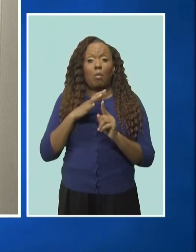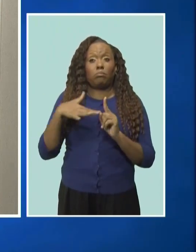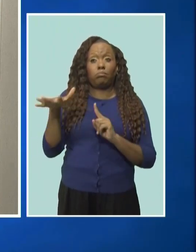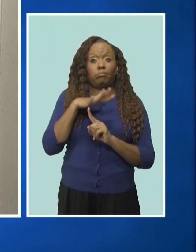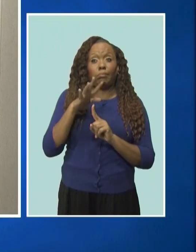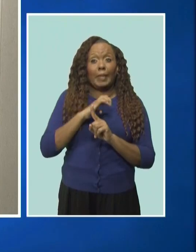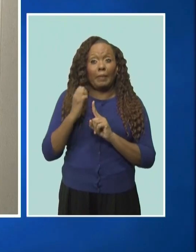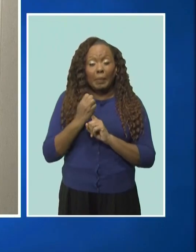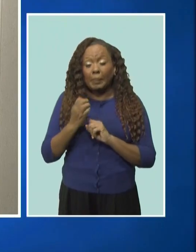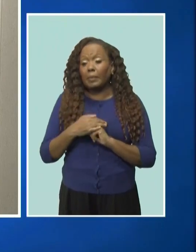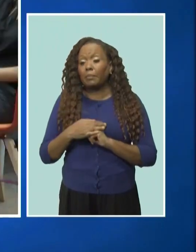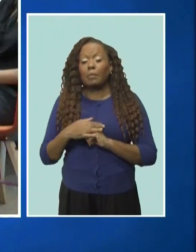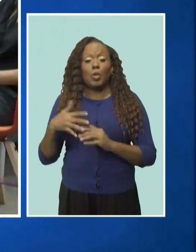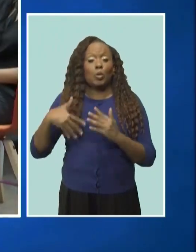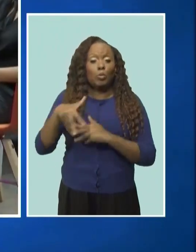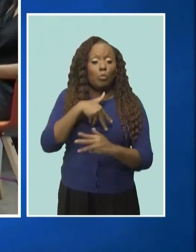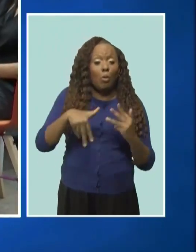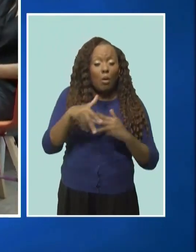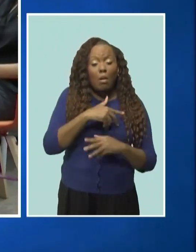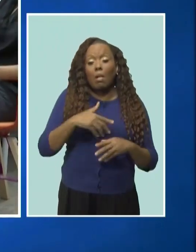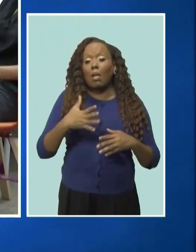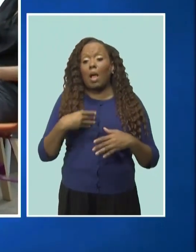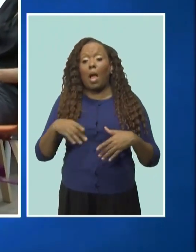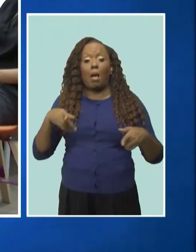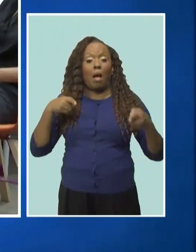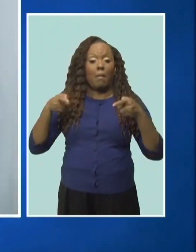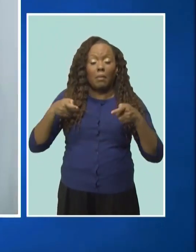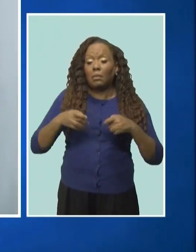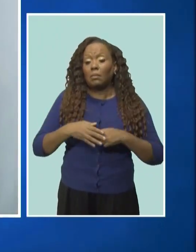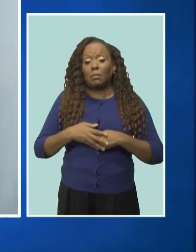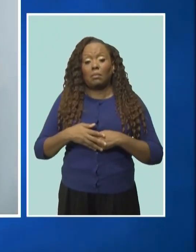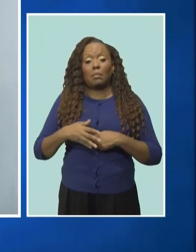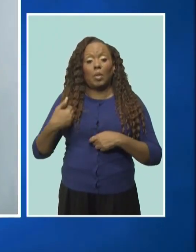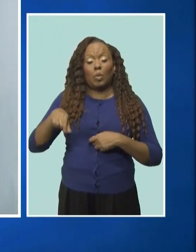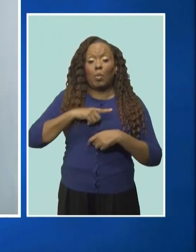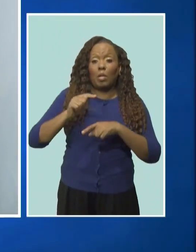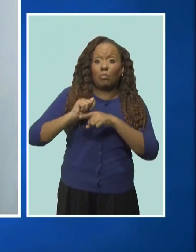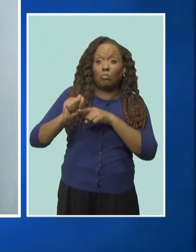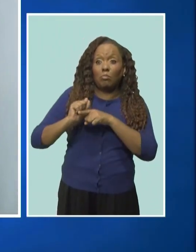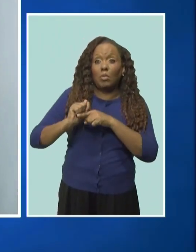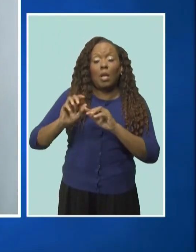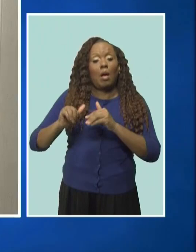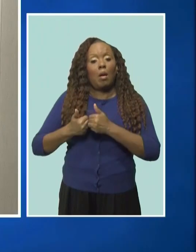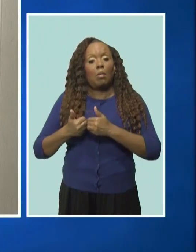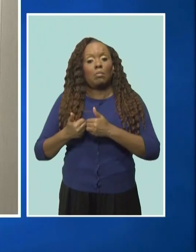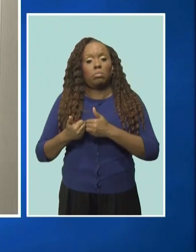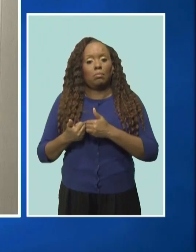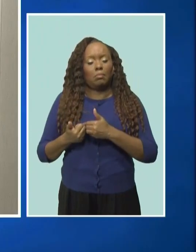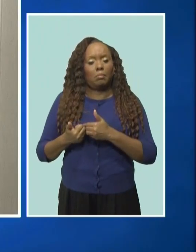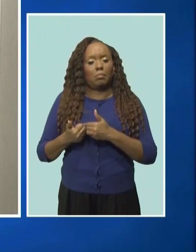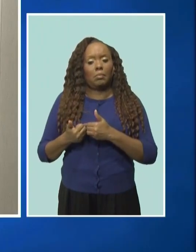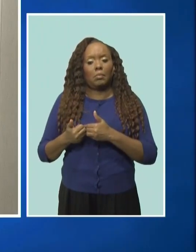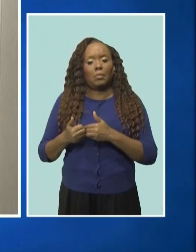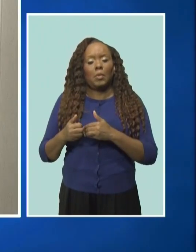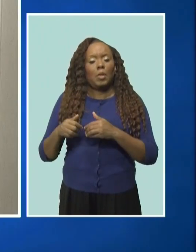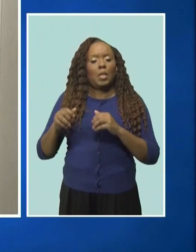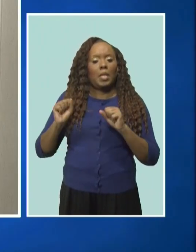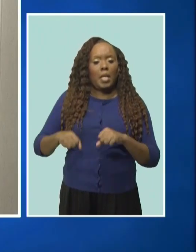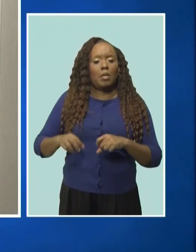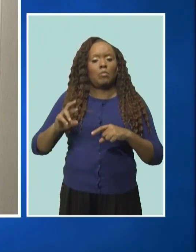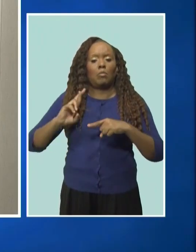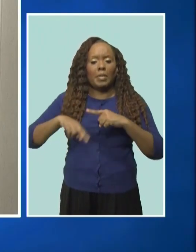social and governance as well, and training on how to be more energy efficient, recycling and so